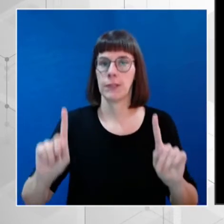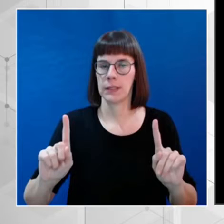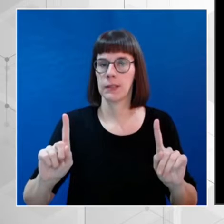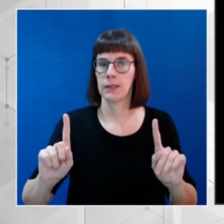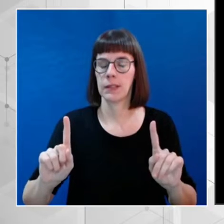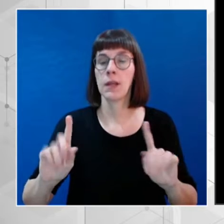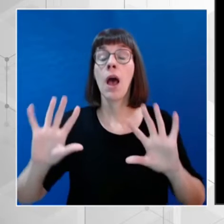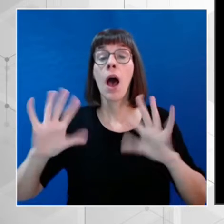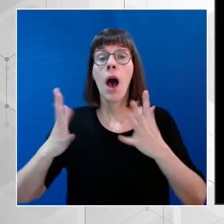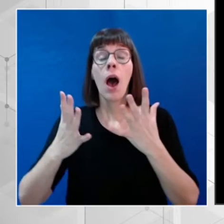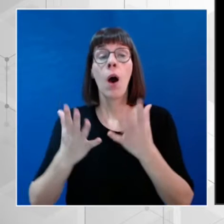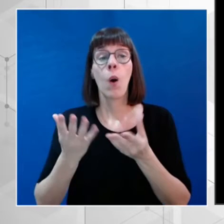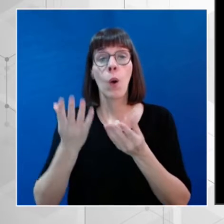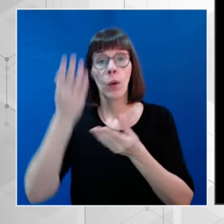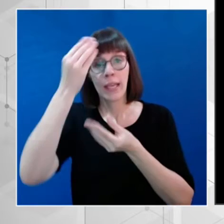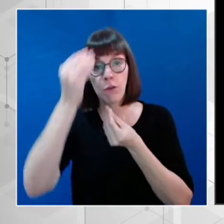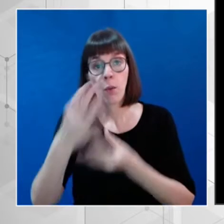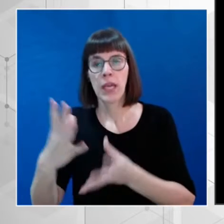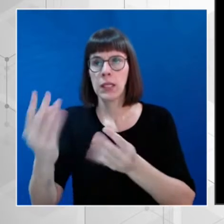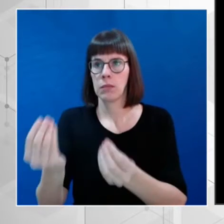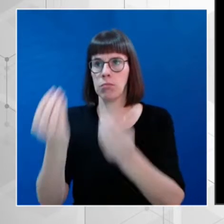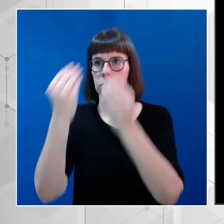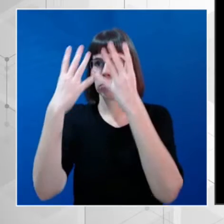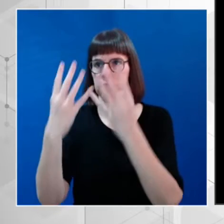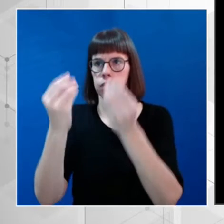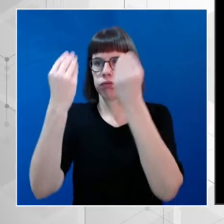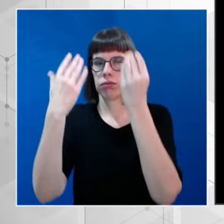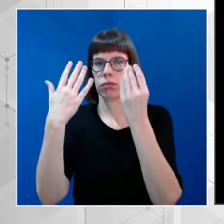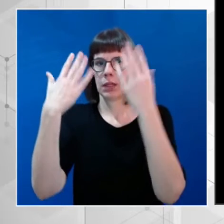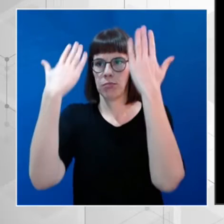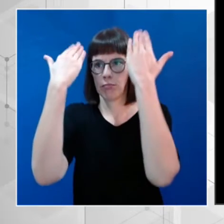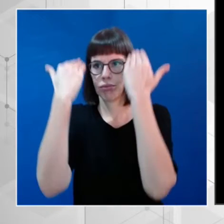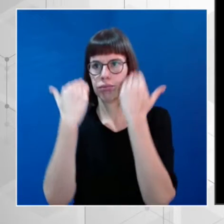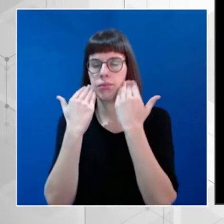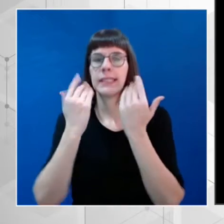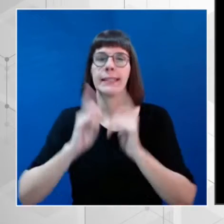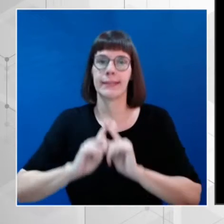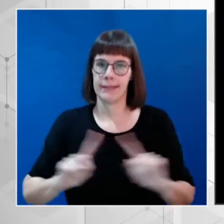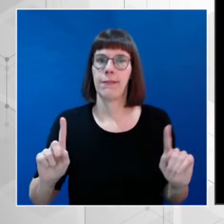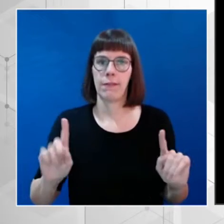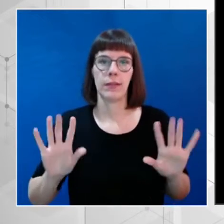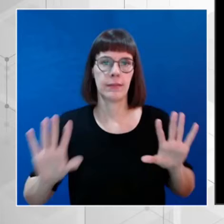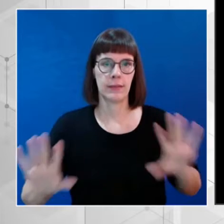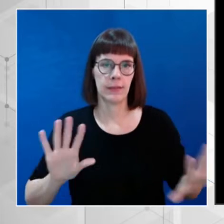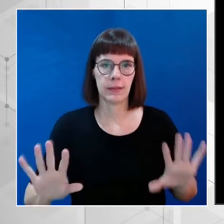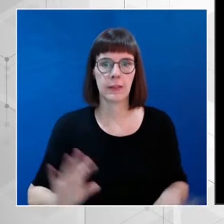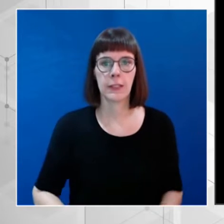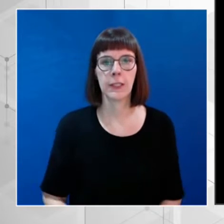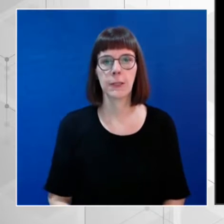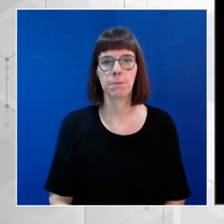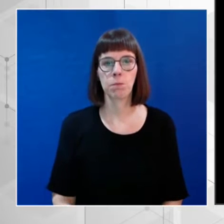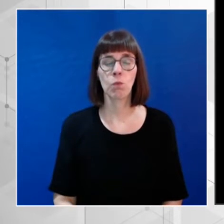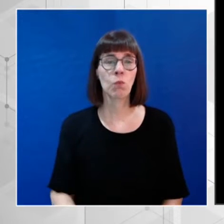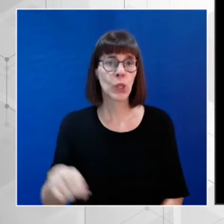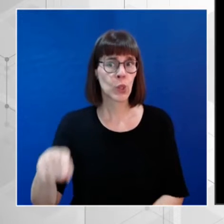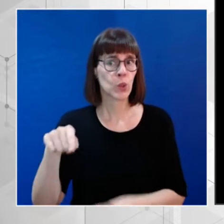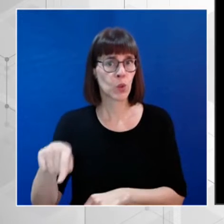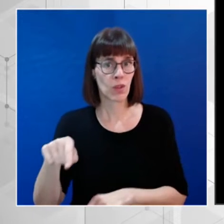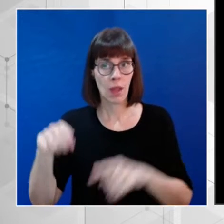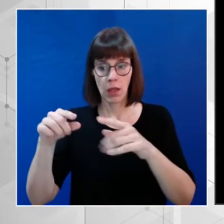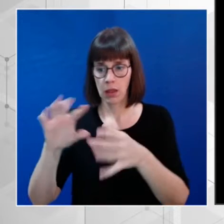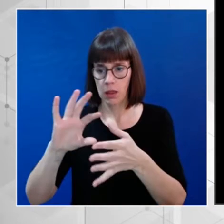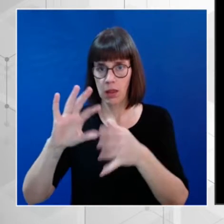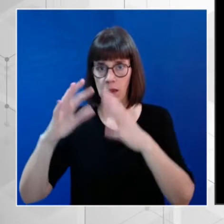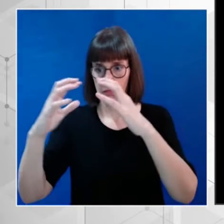process information is different. And that's no small thing, mind you, because it affects literally everything. The